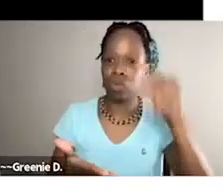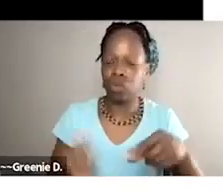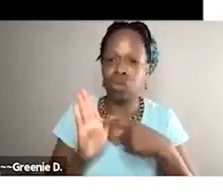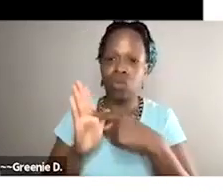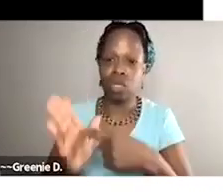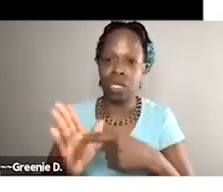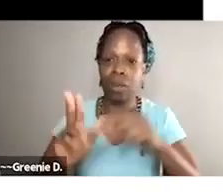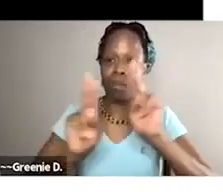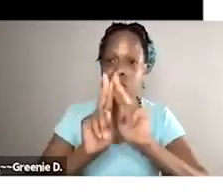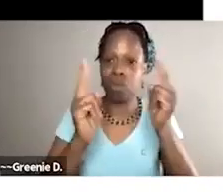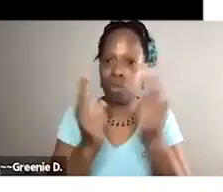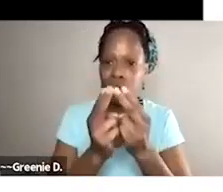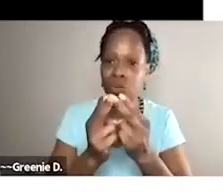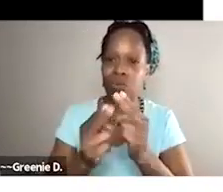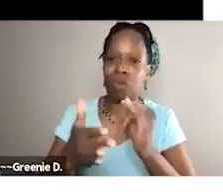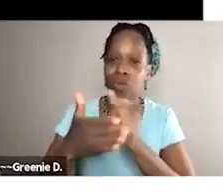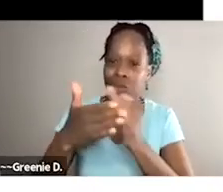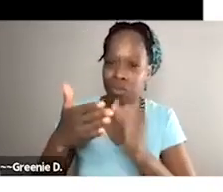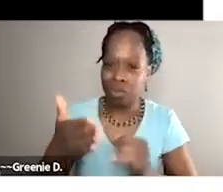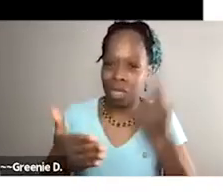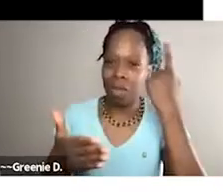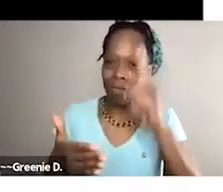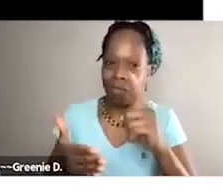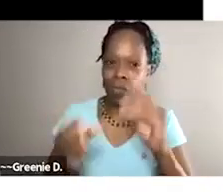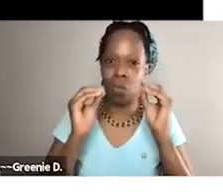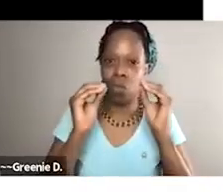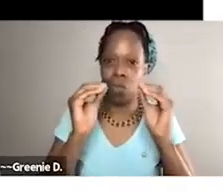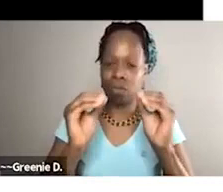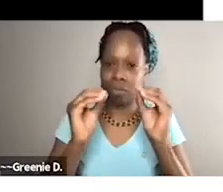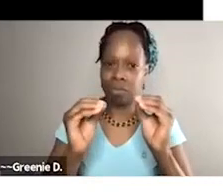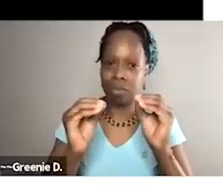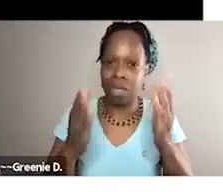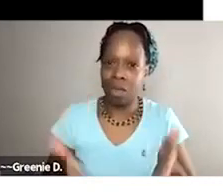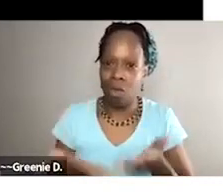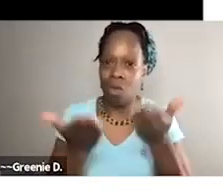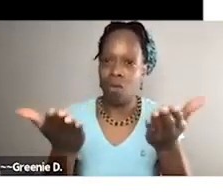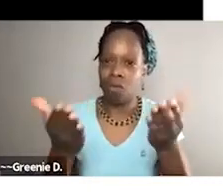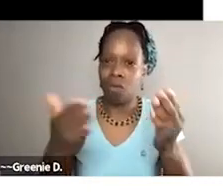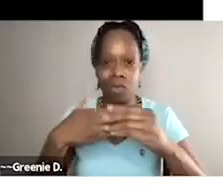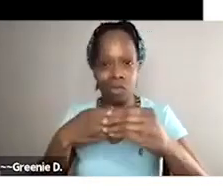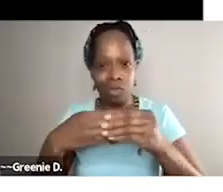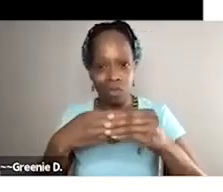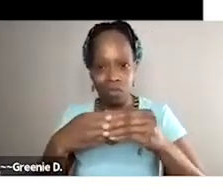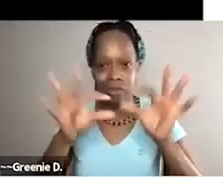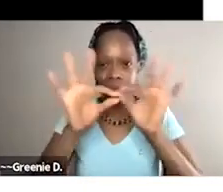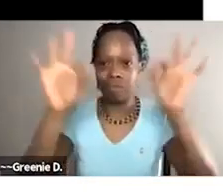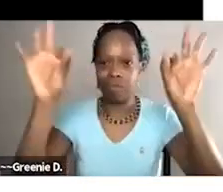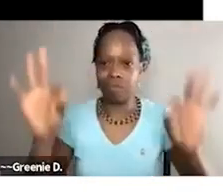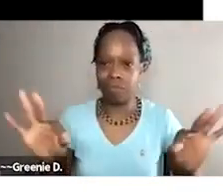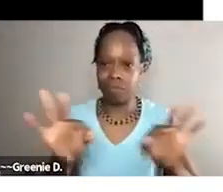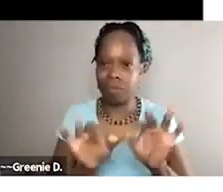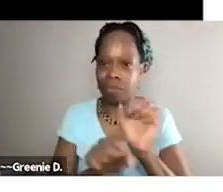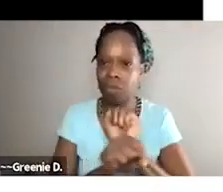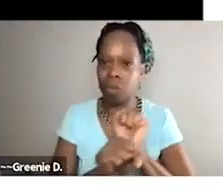Design for Instruction that offers a flexible framework for all students.